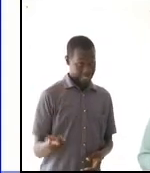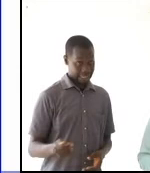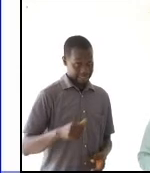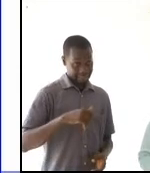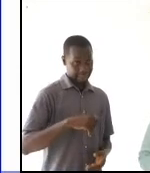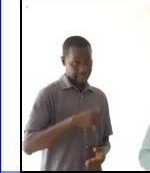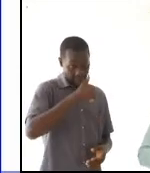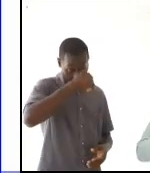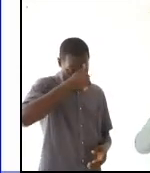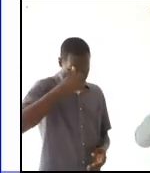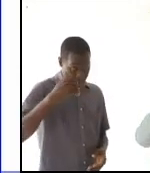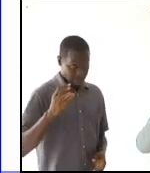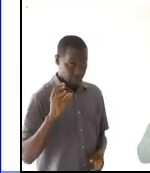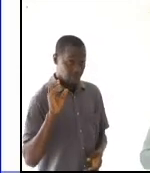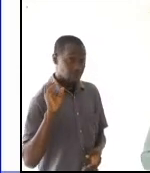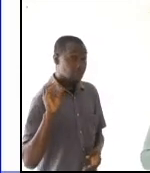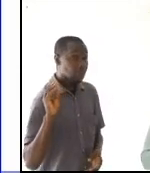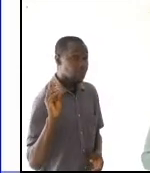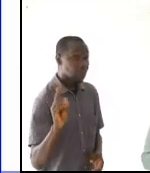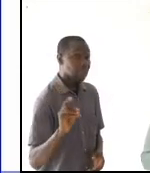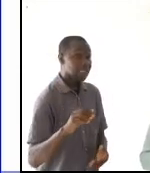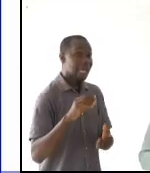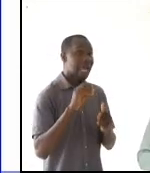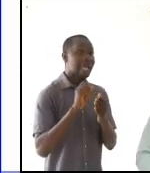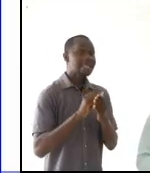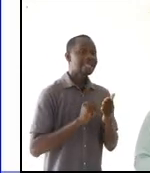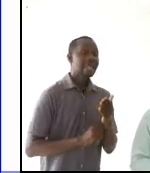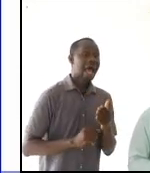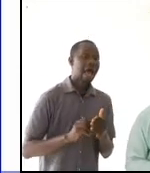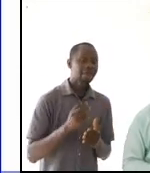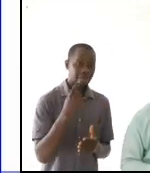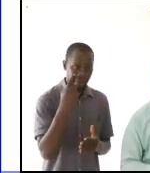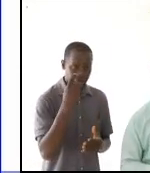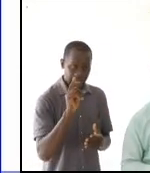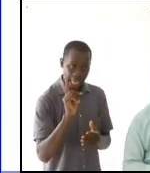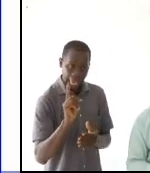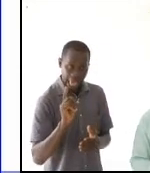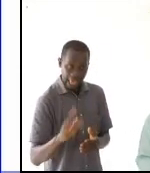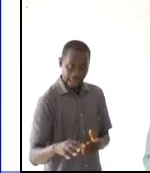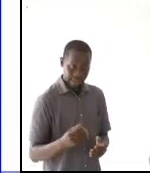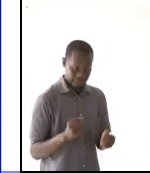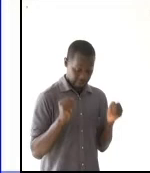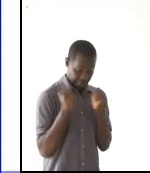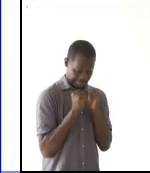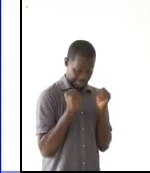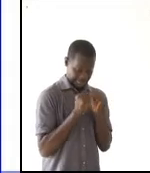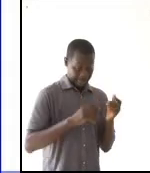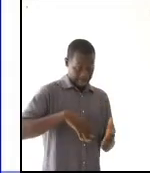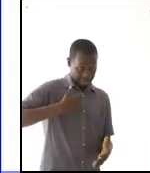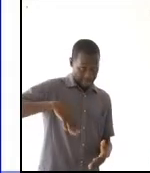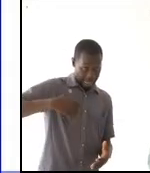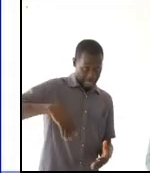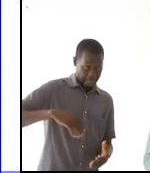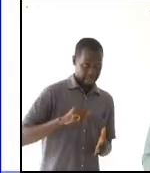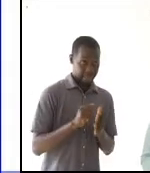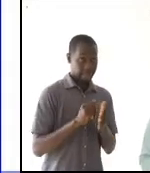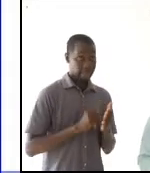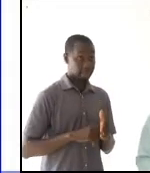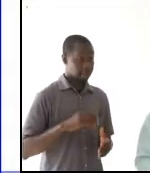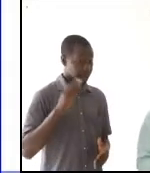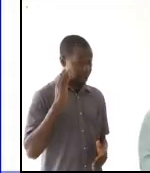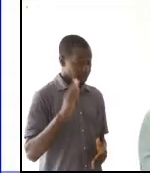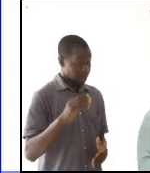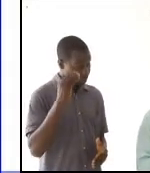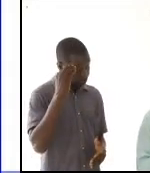You have nerve endings that help us to detect heat, temperature, pain, and so on. So make sure